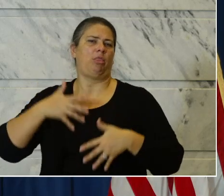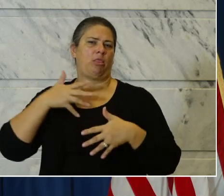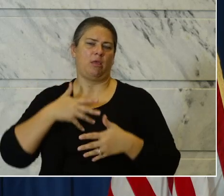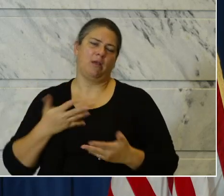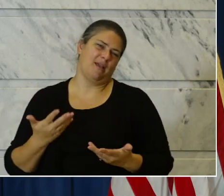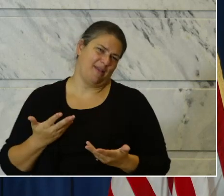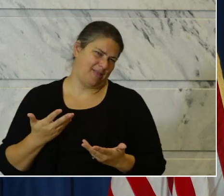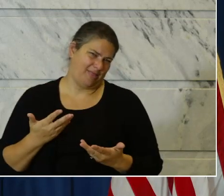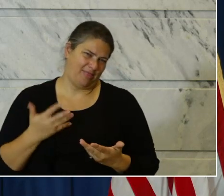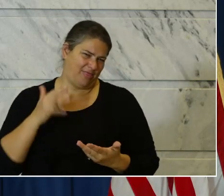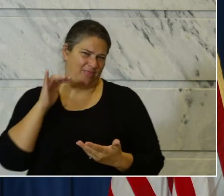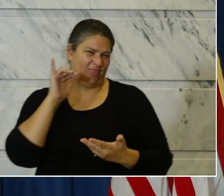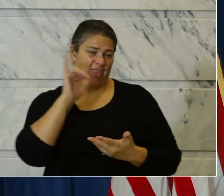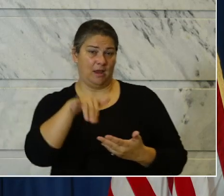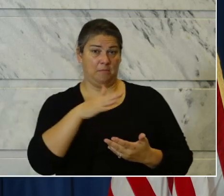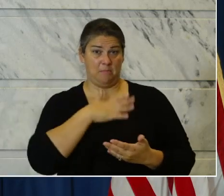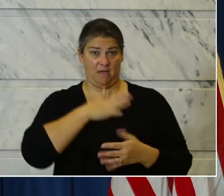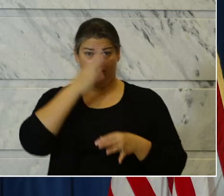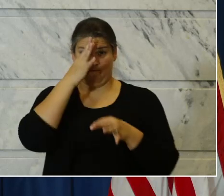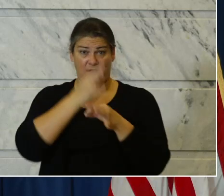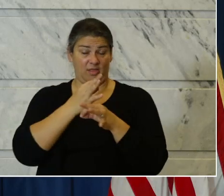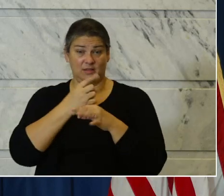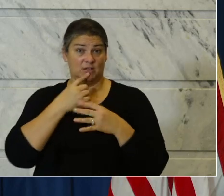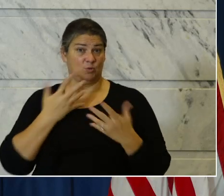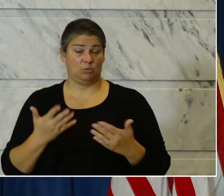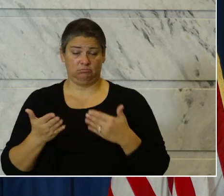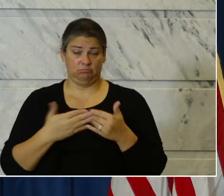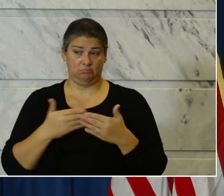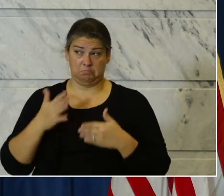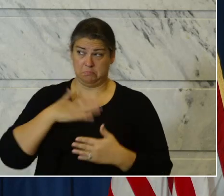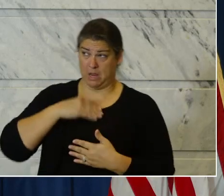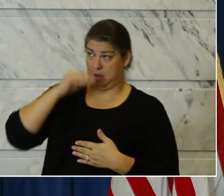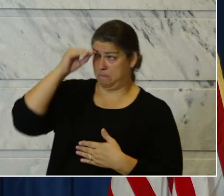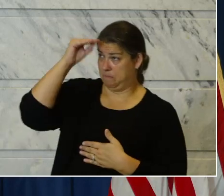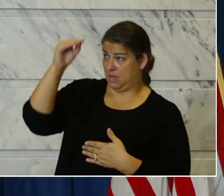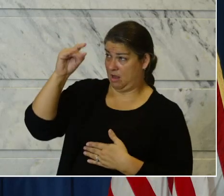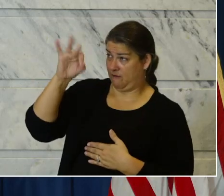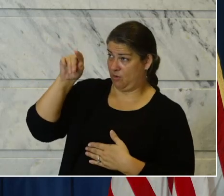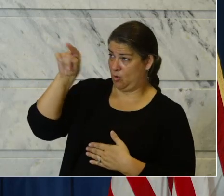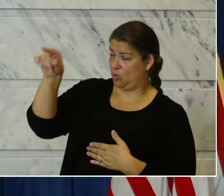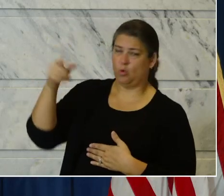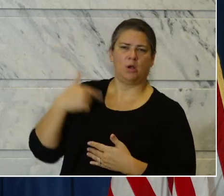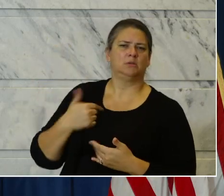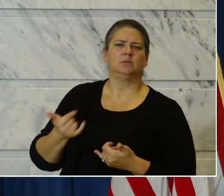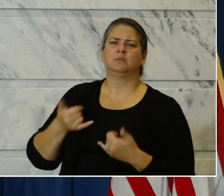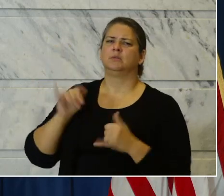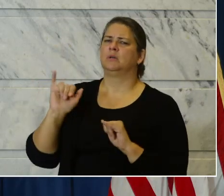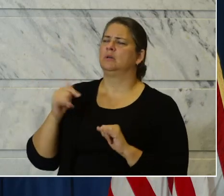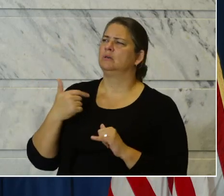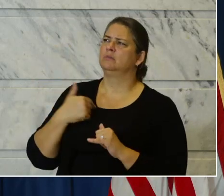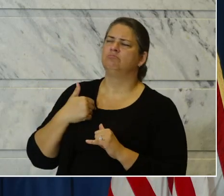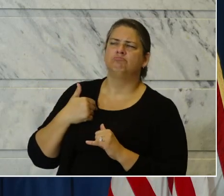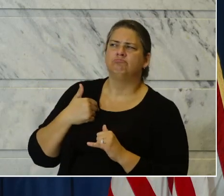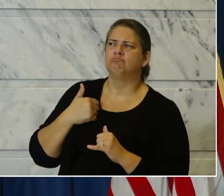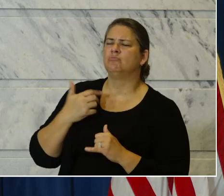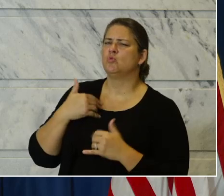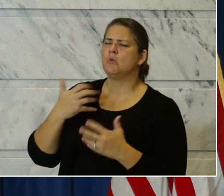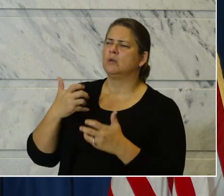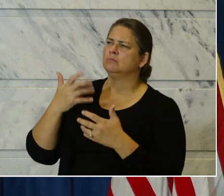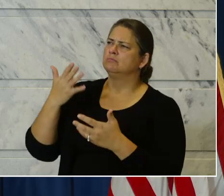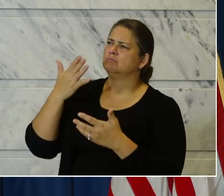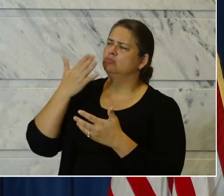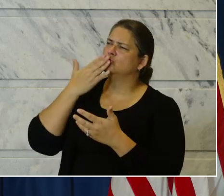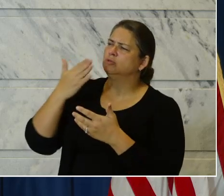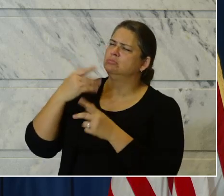mean, my faith tells me, regardless of what you think of someone, you always want the very best for their health and their